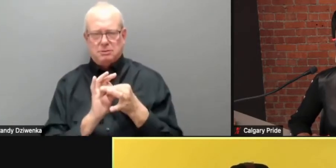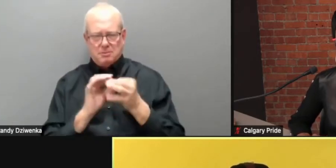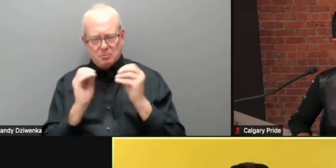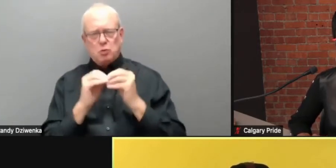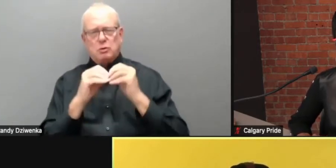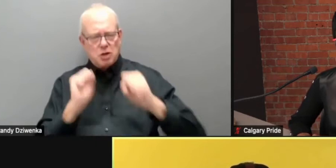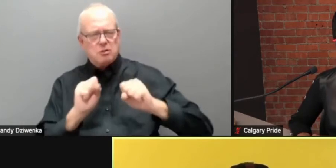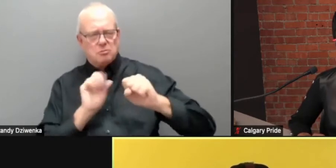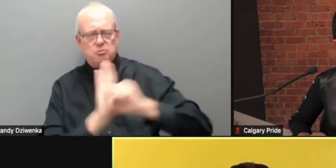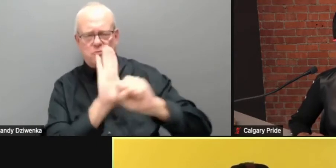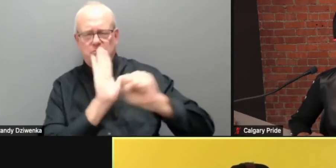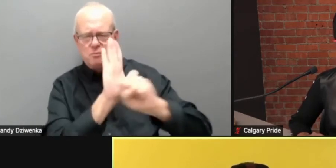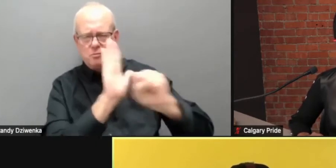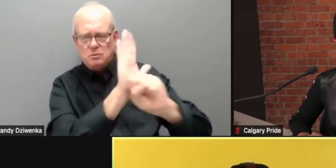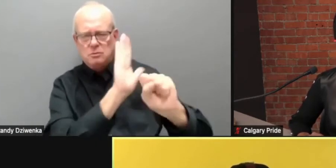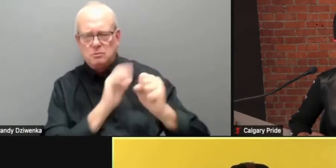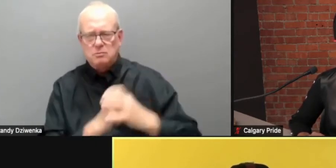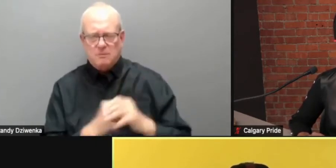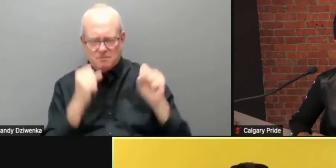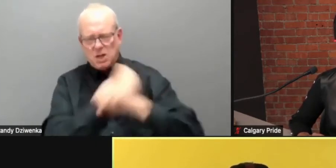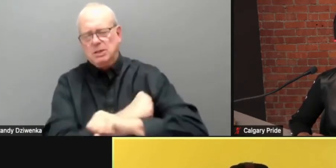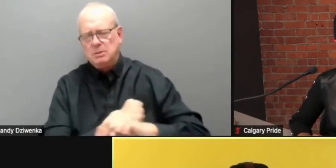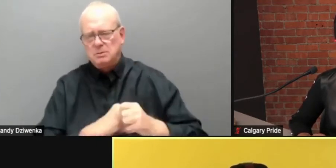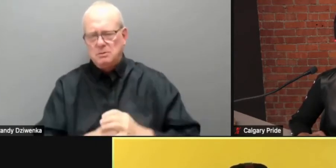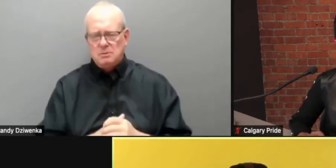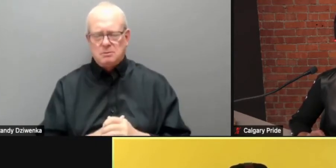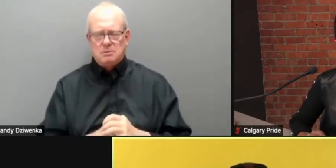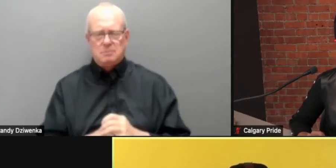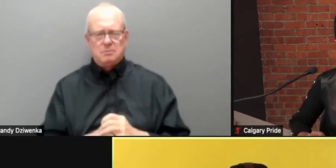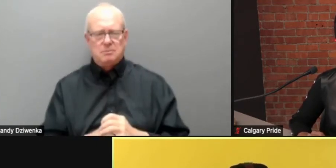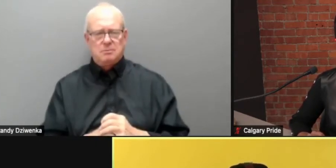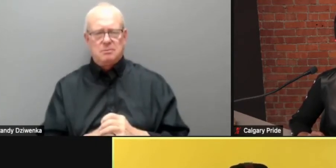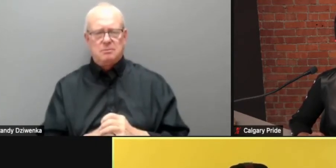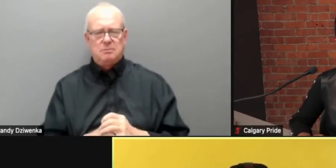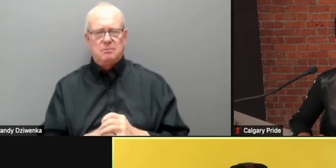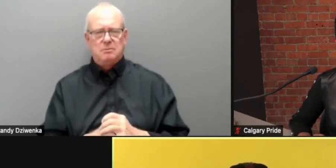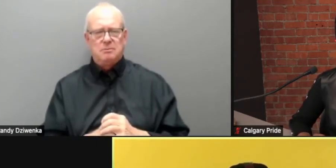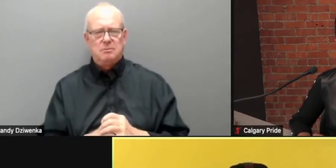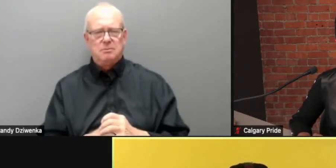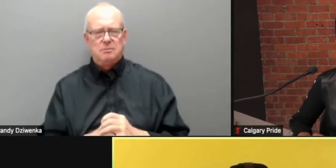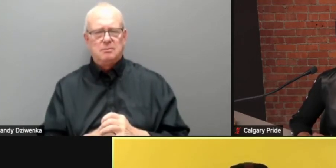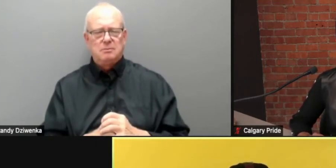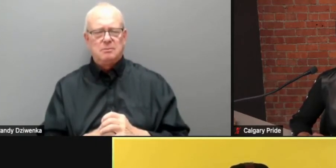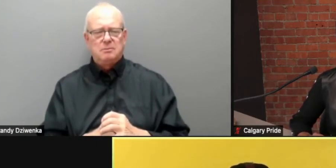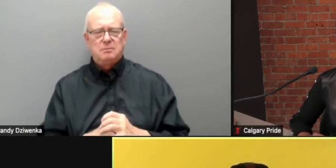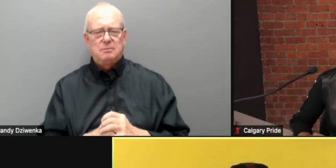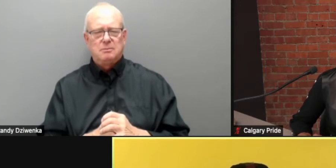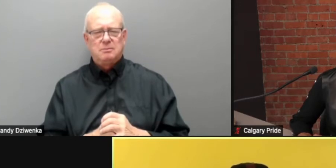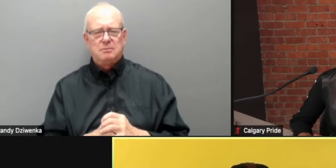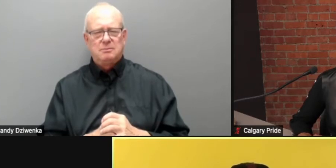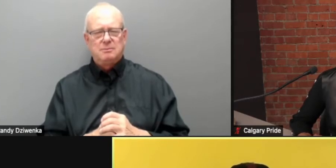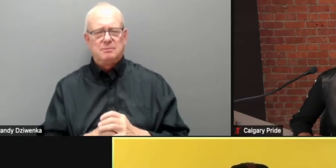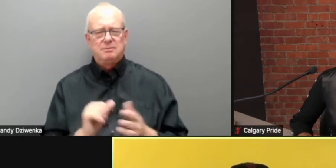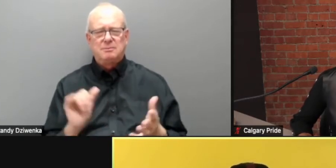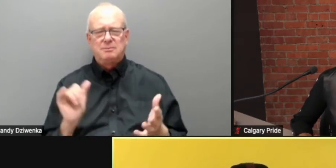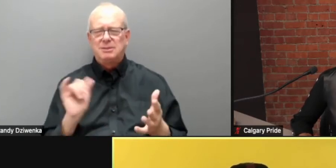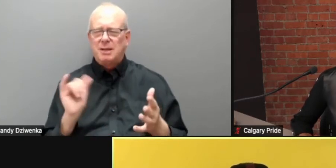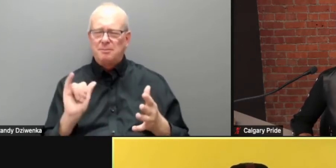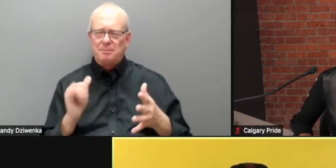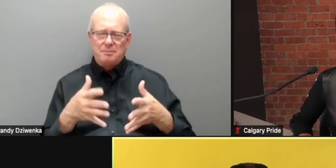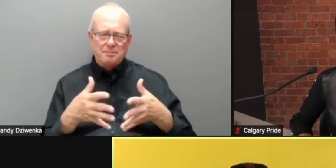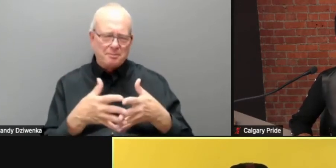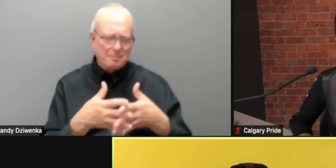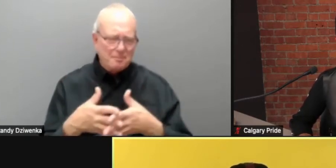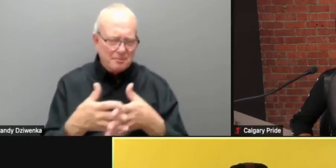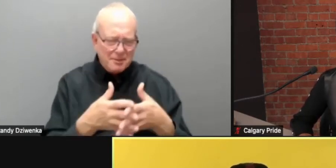say this issue is the issues which are faced by the 2S LGBT community, and that's the only way we will be able